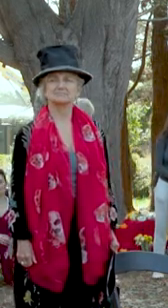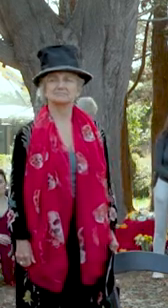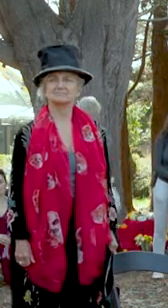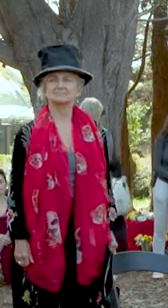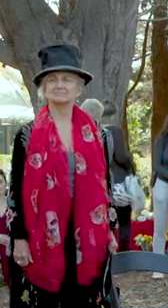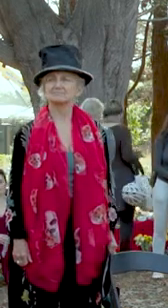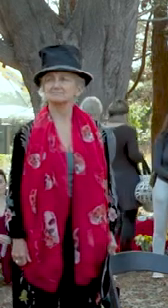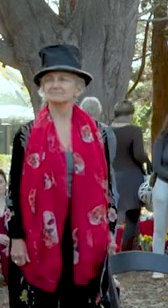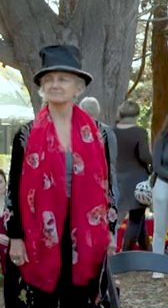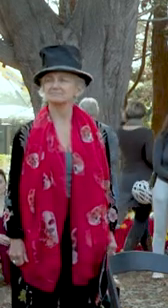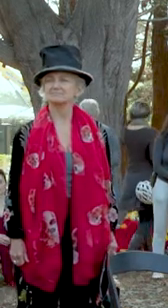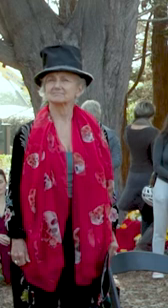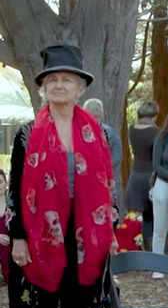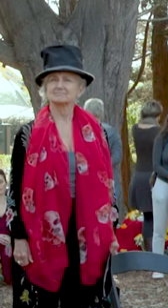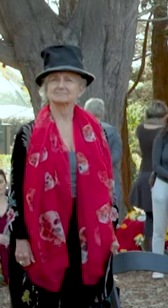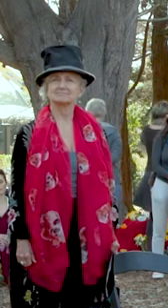Christopher Jodorowsky,